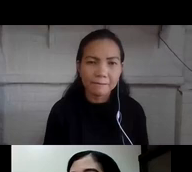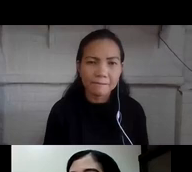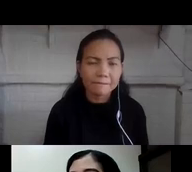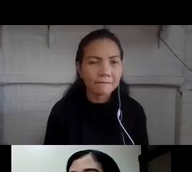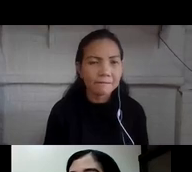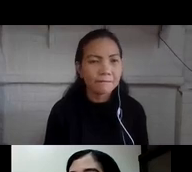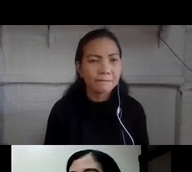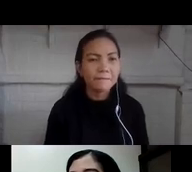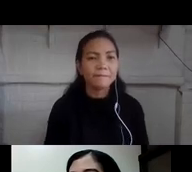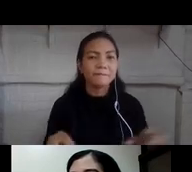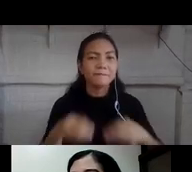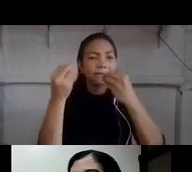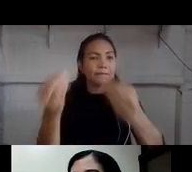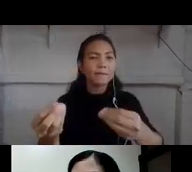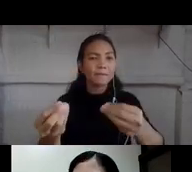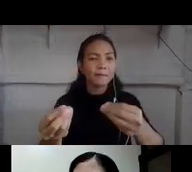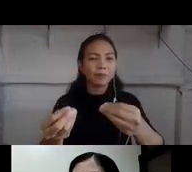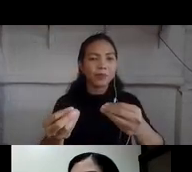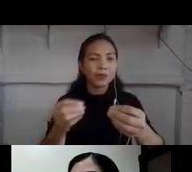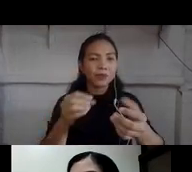So, ilalagay niyo lang siya dun sa source.